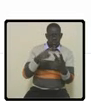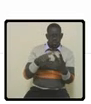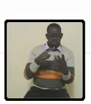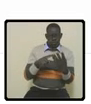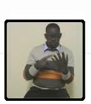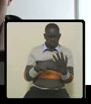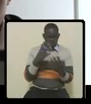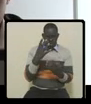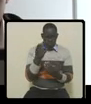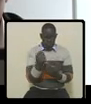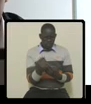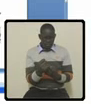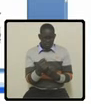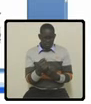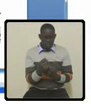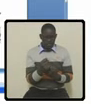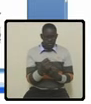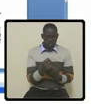they are